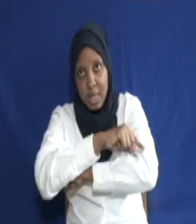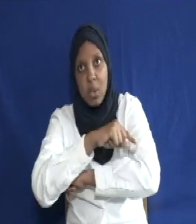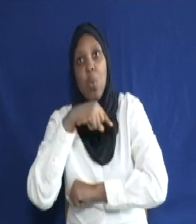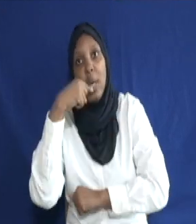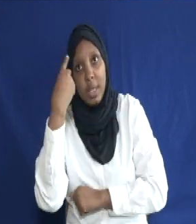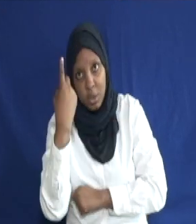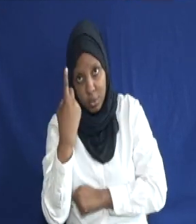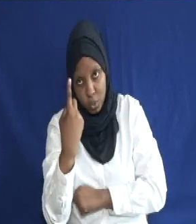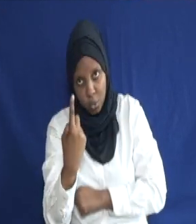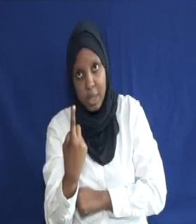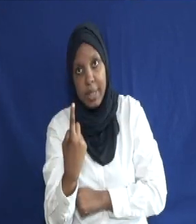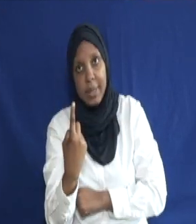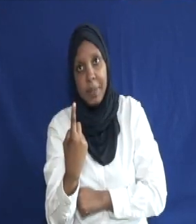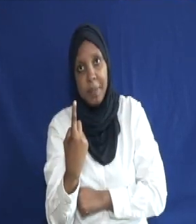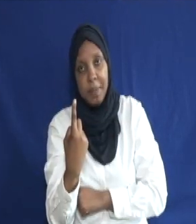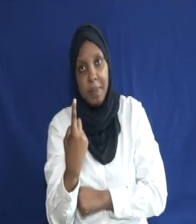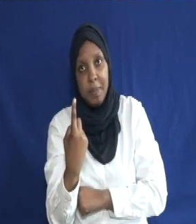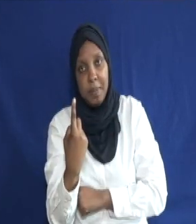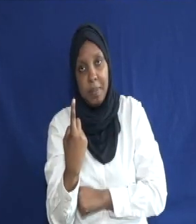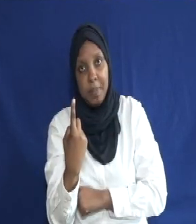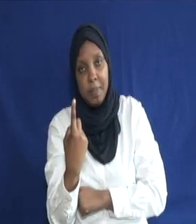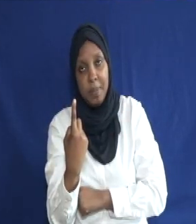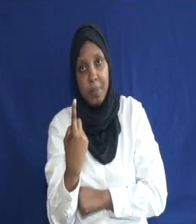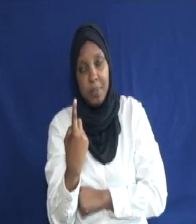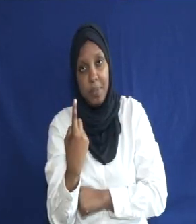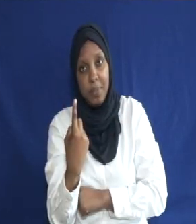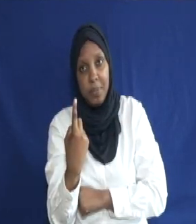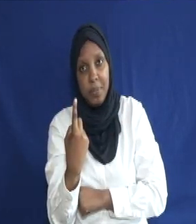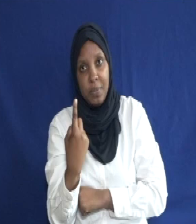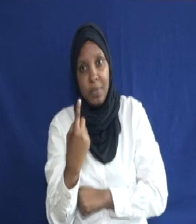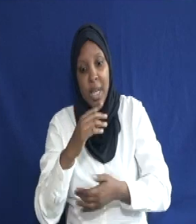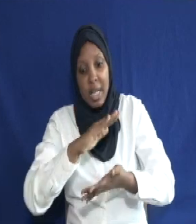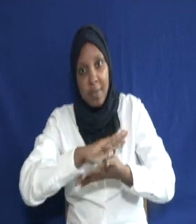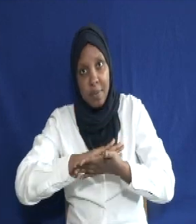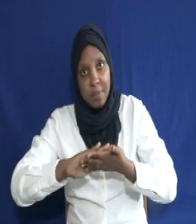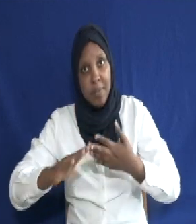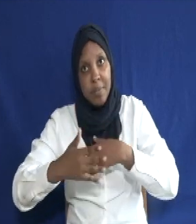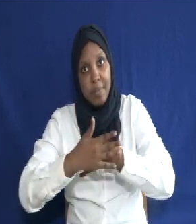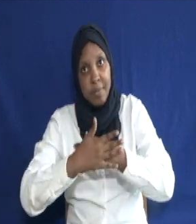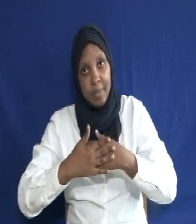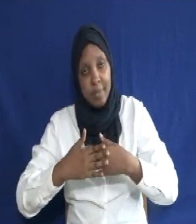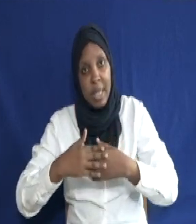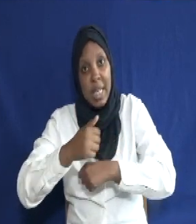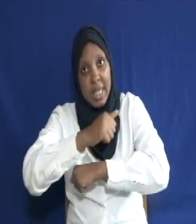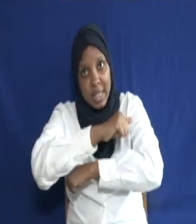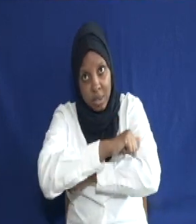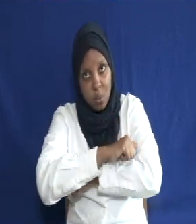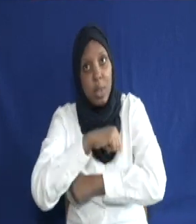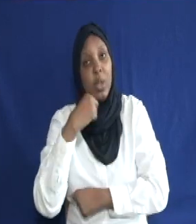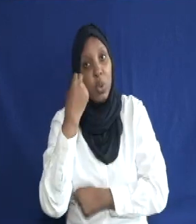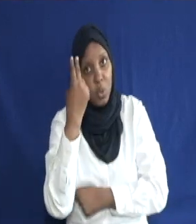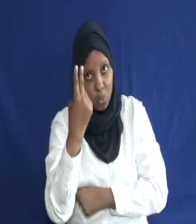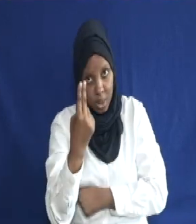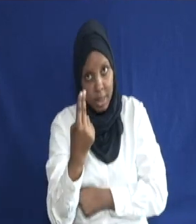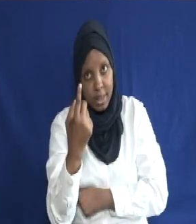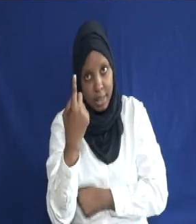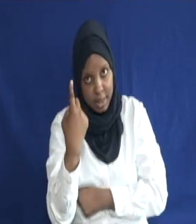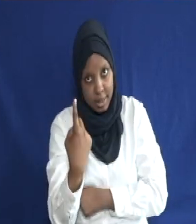1, 1. 1 times 1, 1. So the final result of 1 cube is